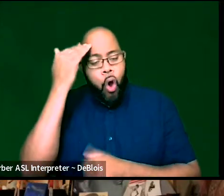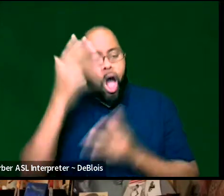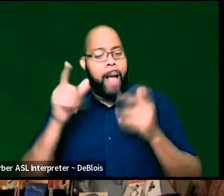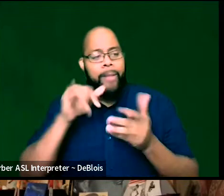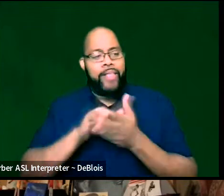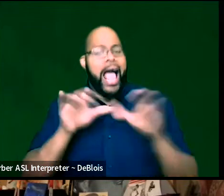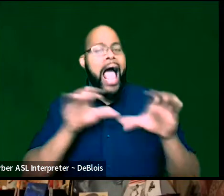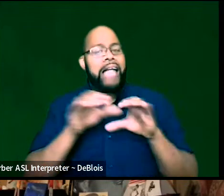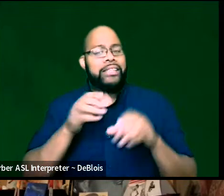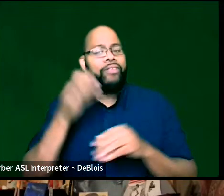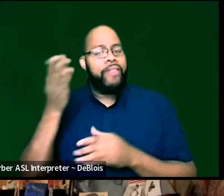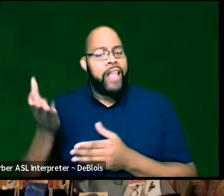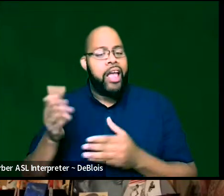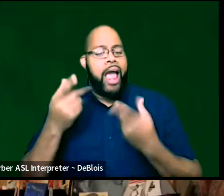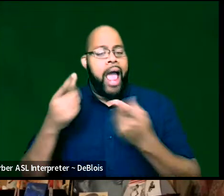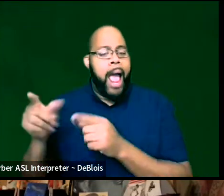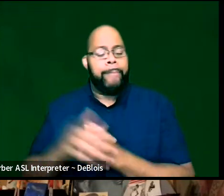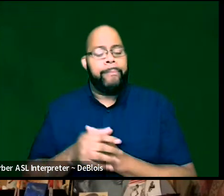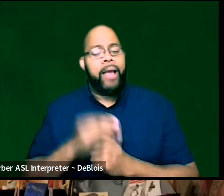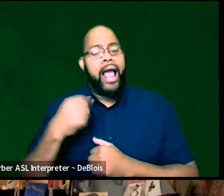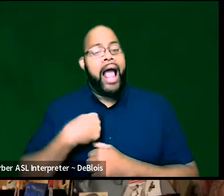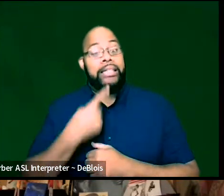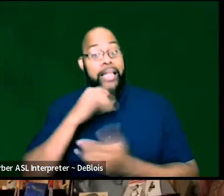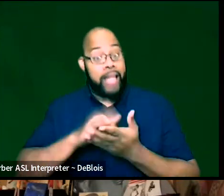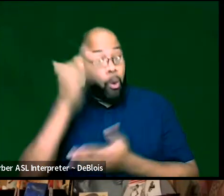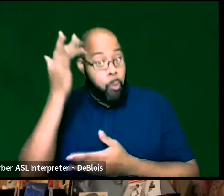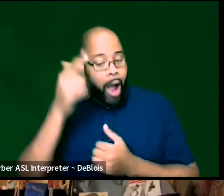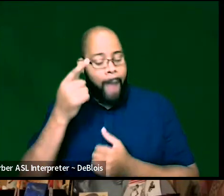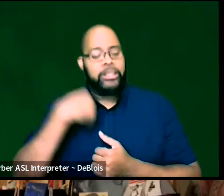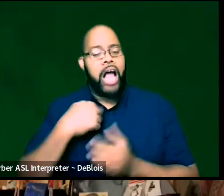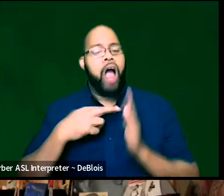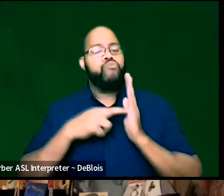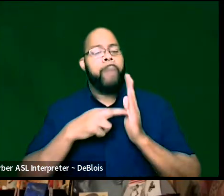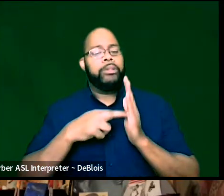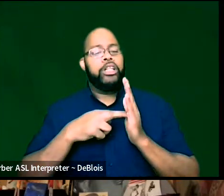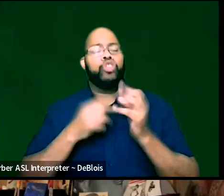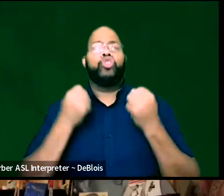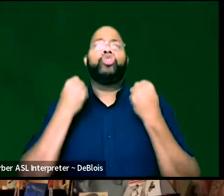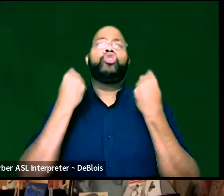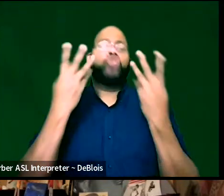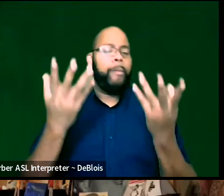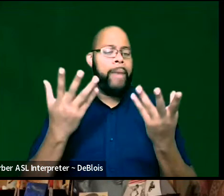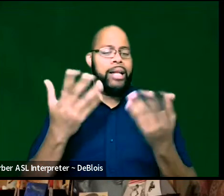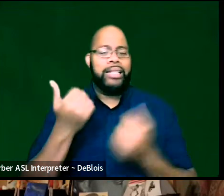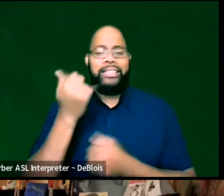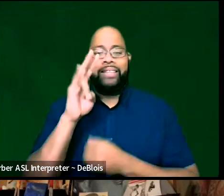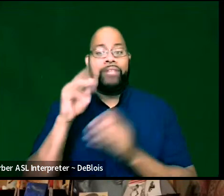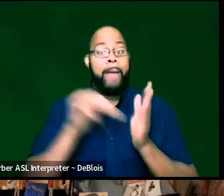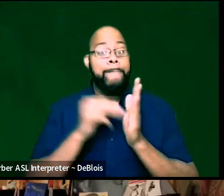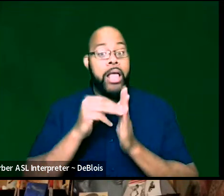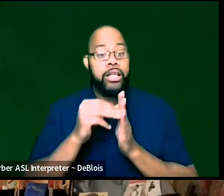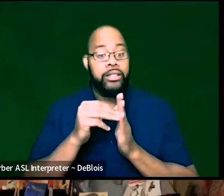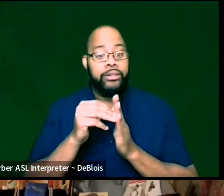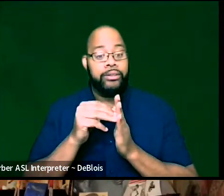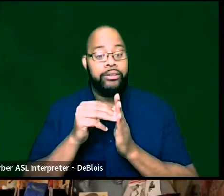the activities that were going on. And I say that because I represent so many of the 17 million